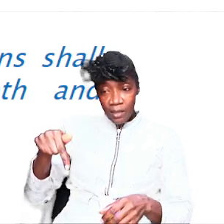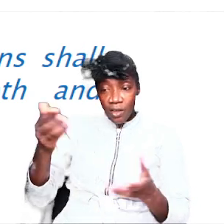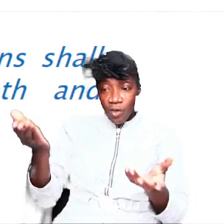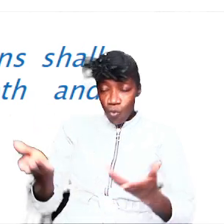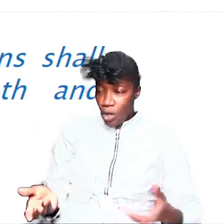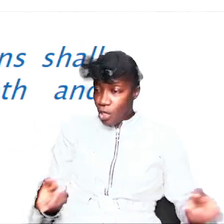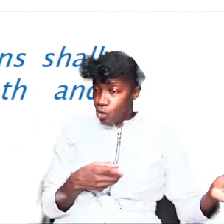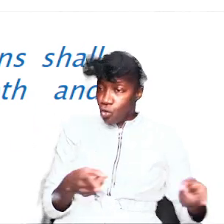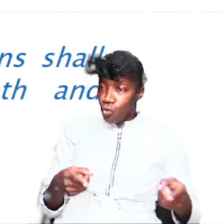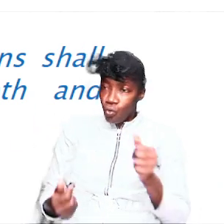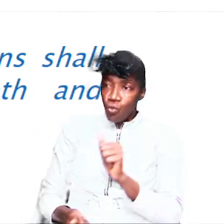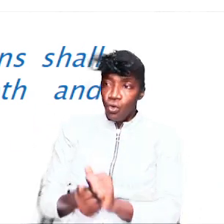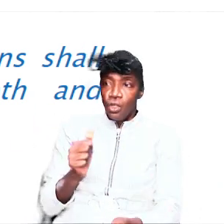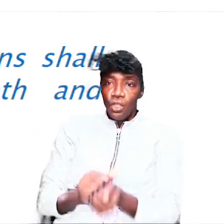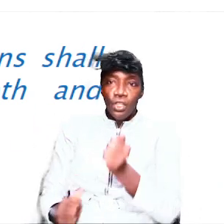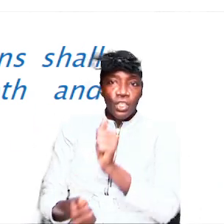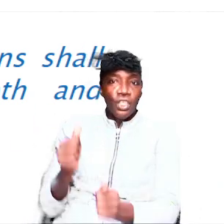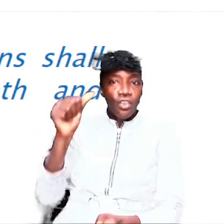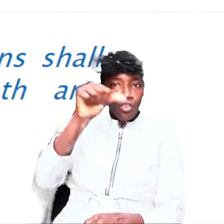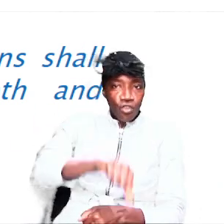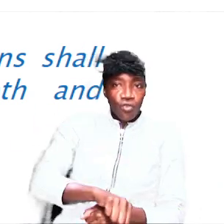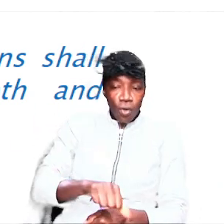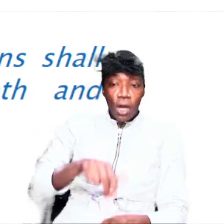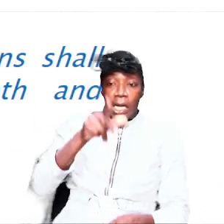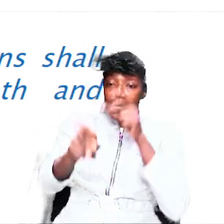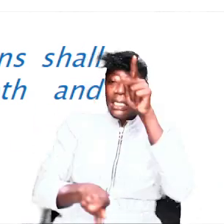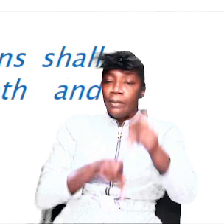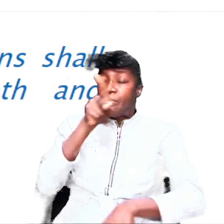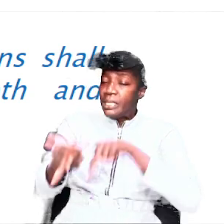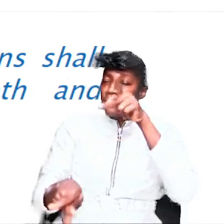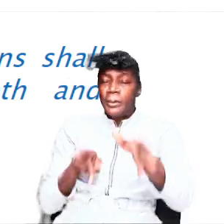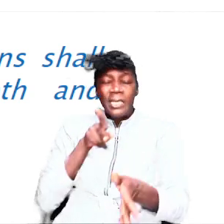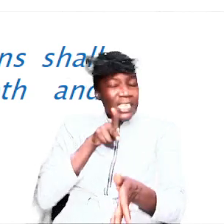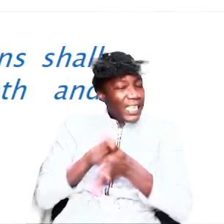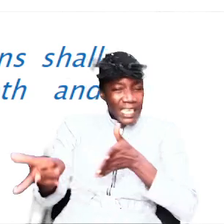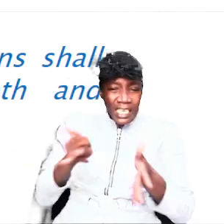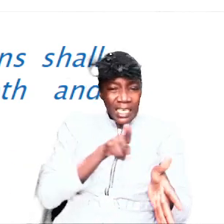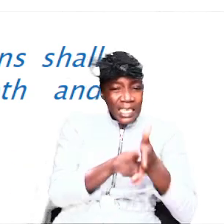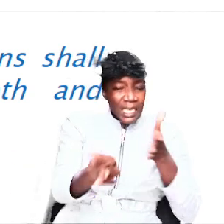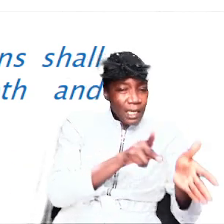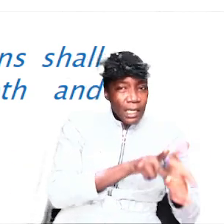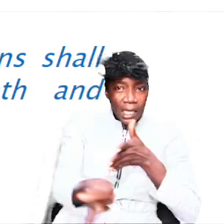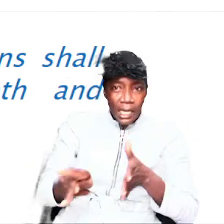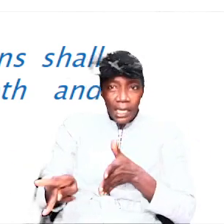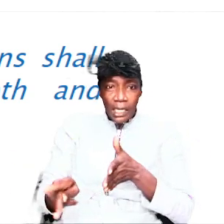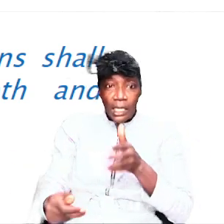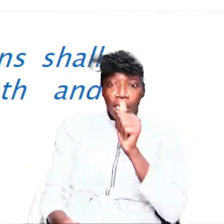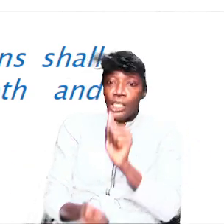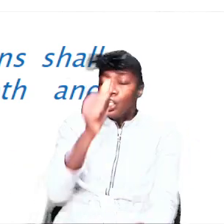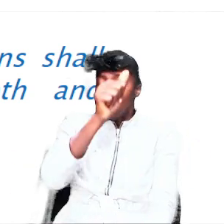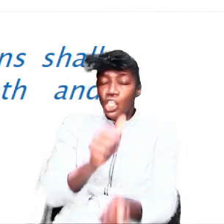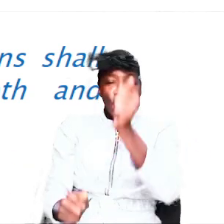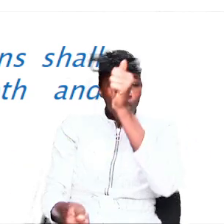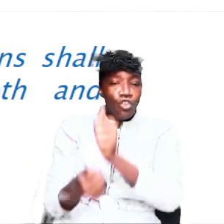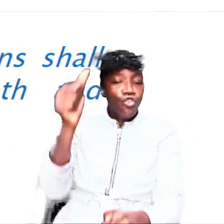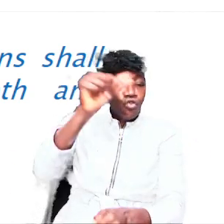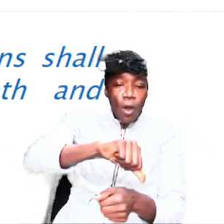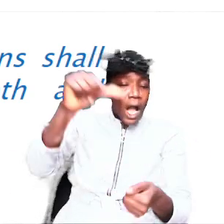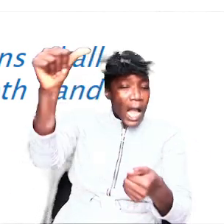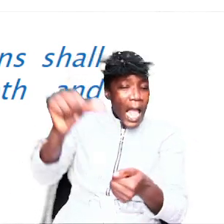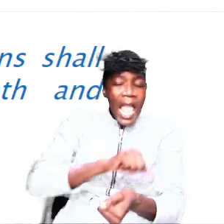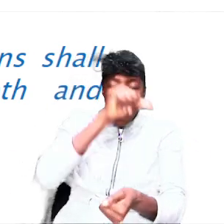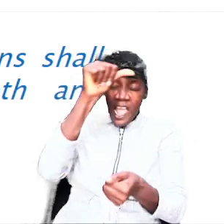Destroy Amalek. Go and smite Amalek and utterly destroy all that they